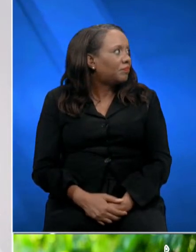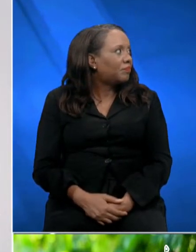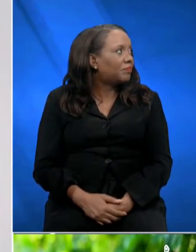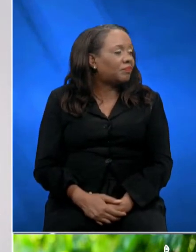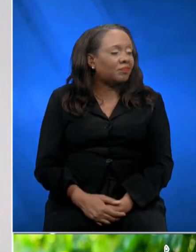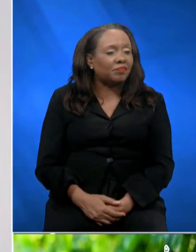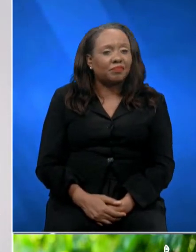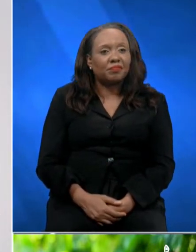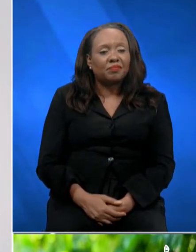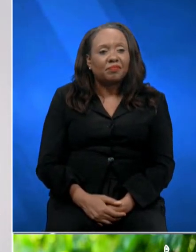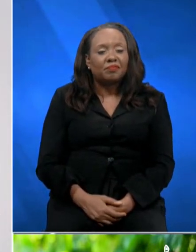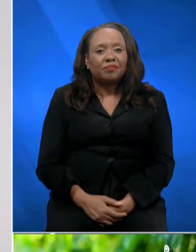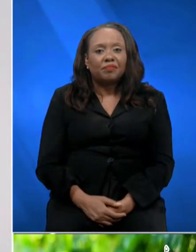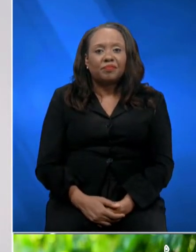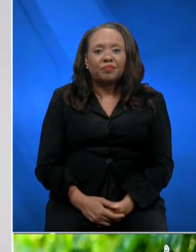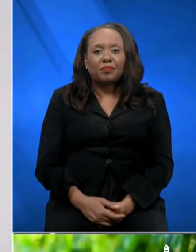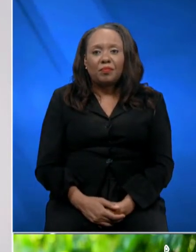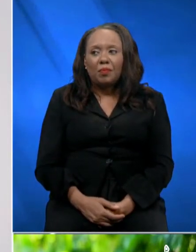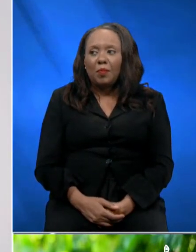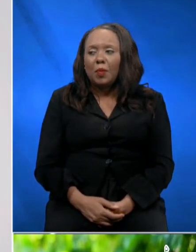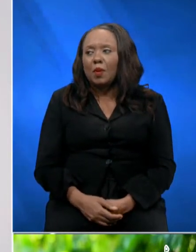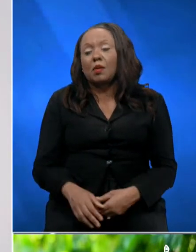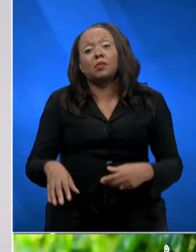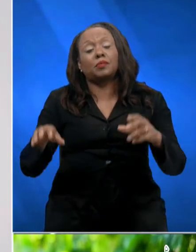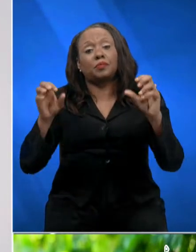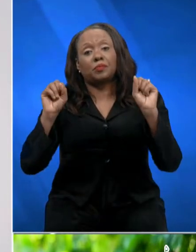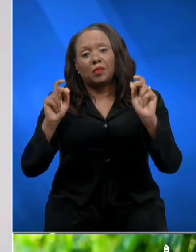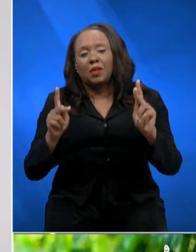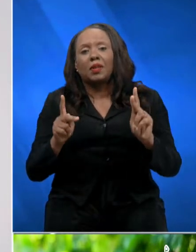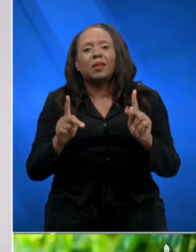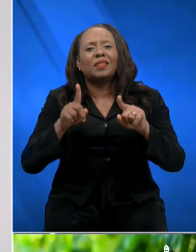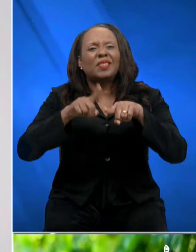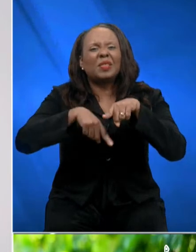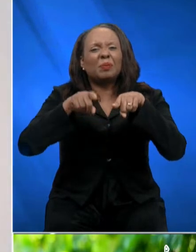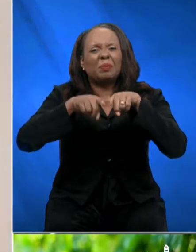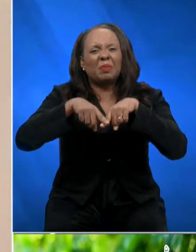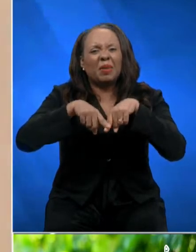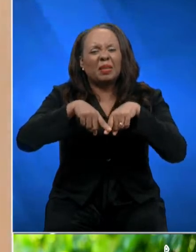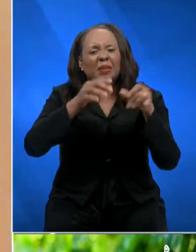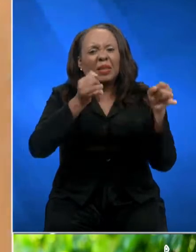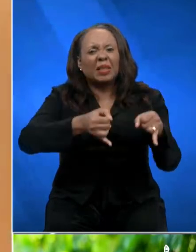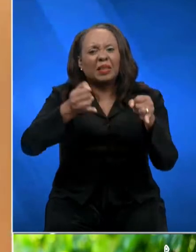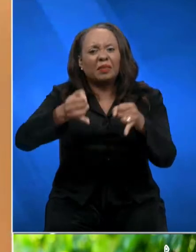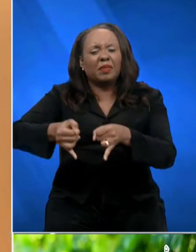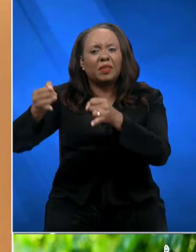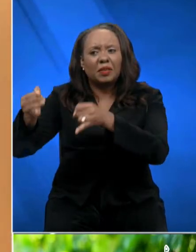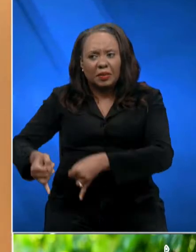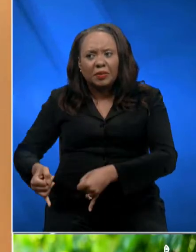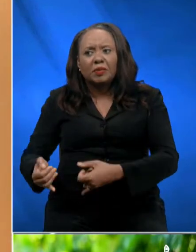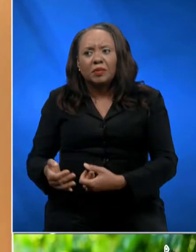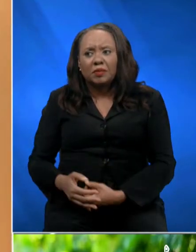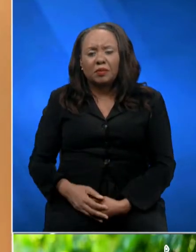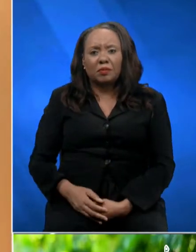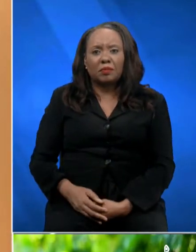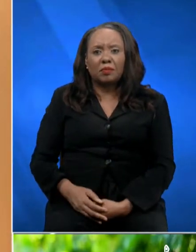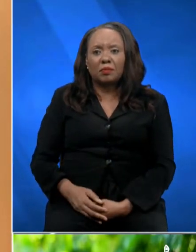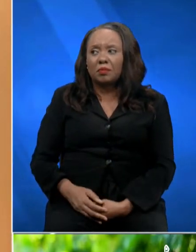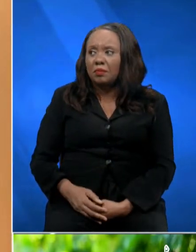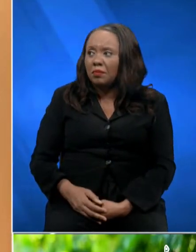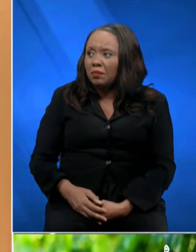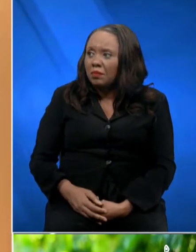So again, this is individualized from person to person, but what we're looking at mainly is the